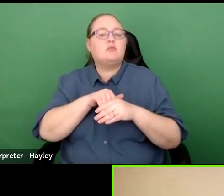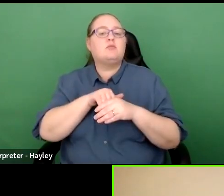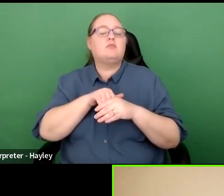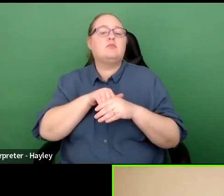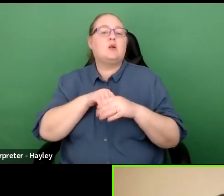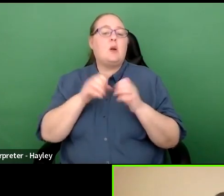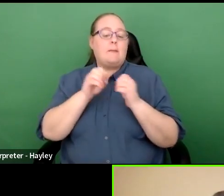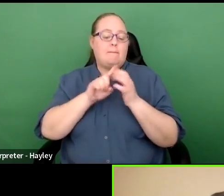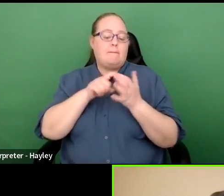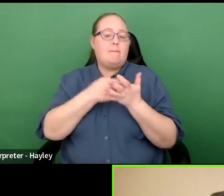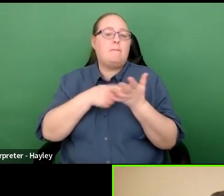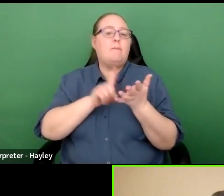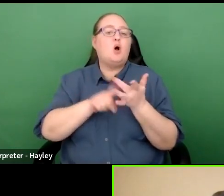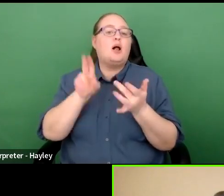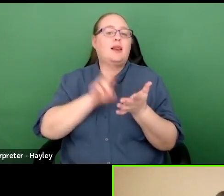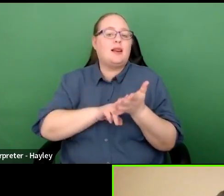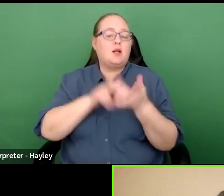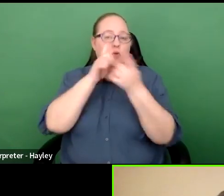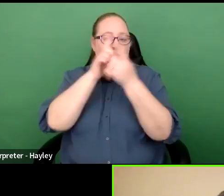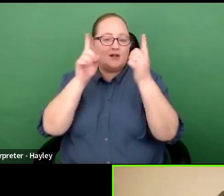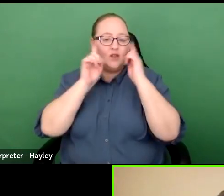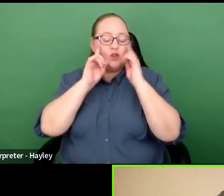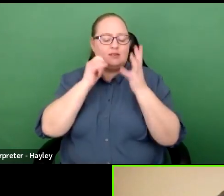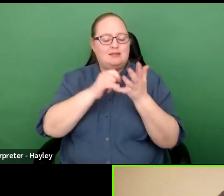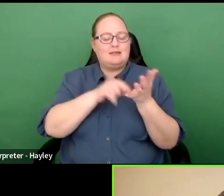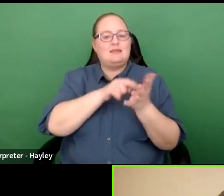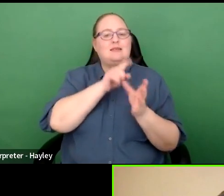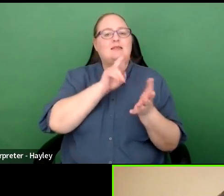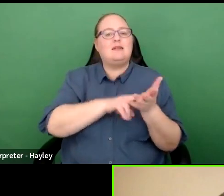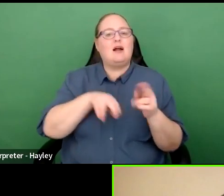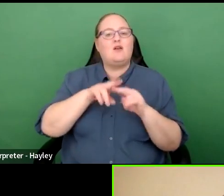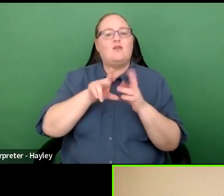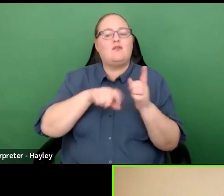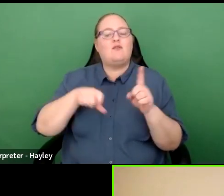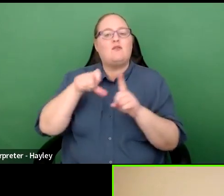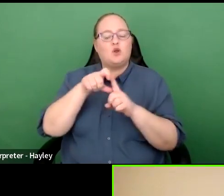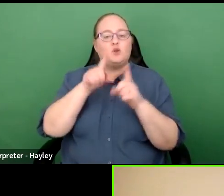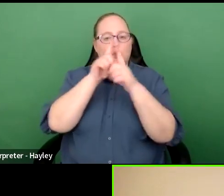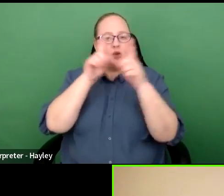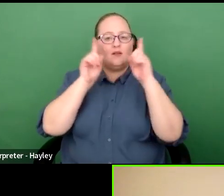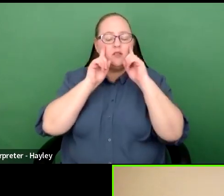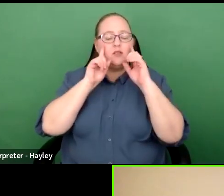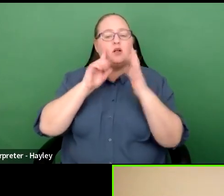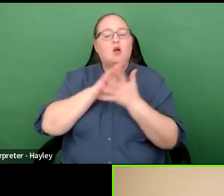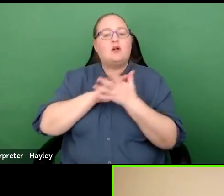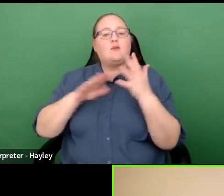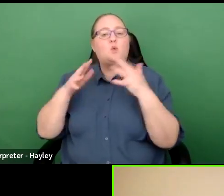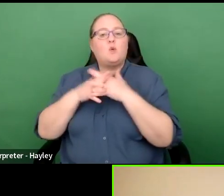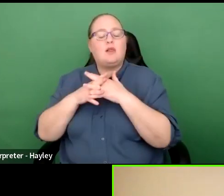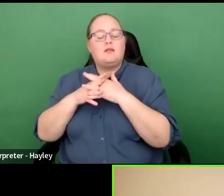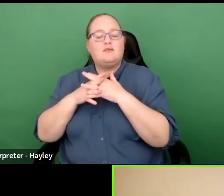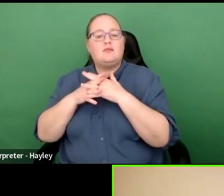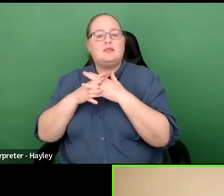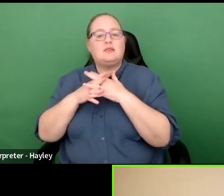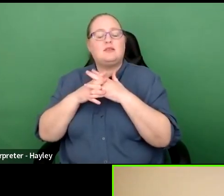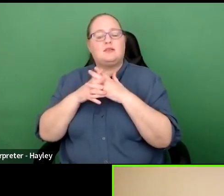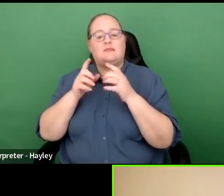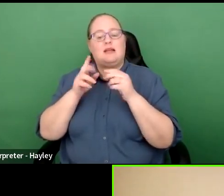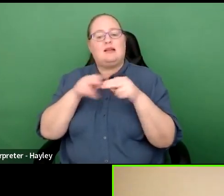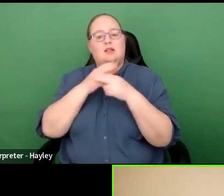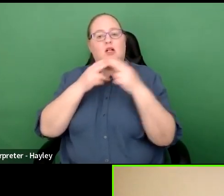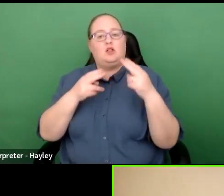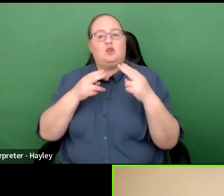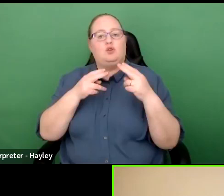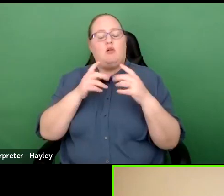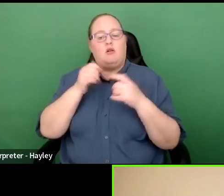Berlin, Stanford University, and the Woodrow Wilson International Center for Scholars in Washington,